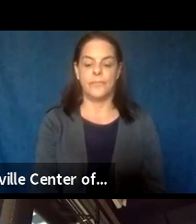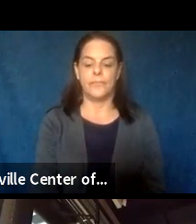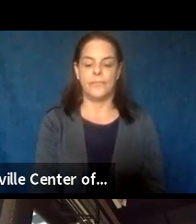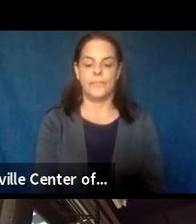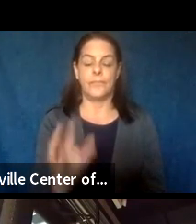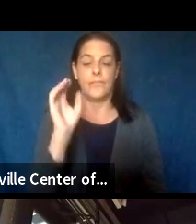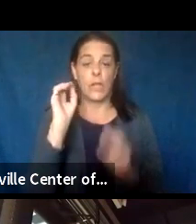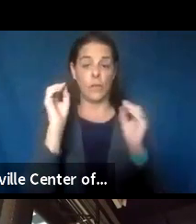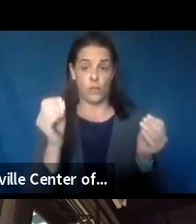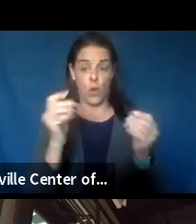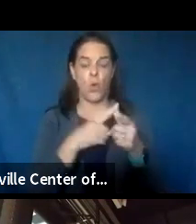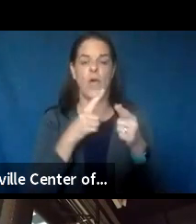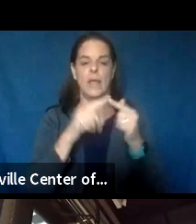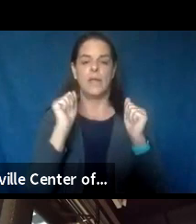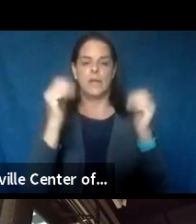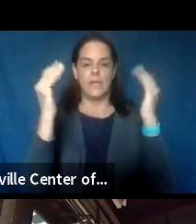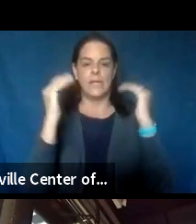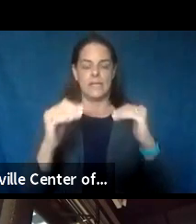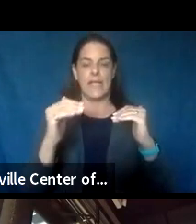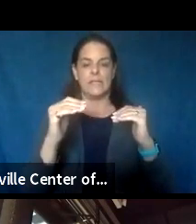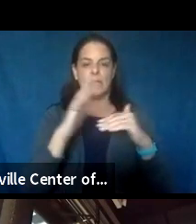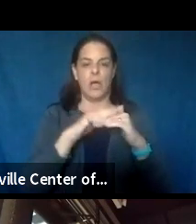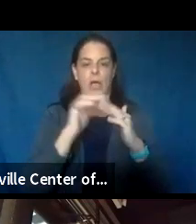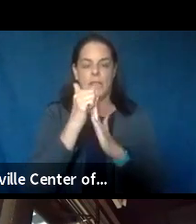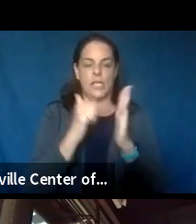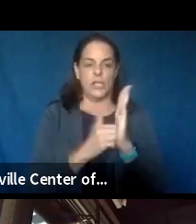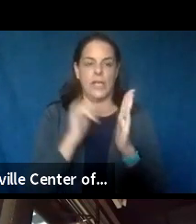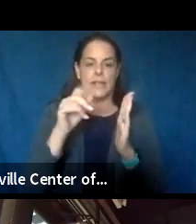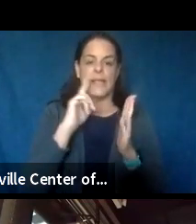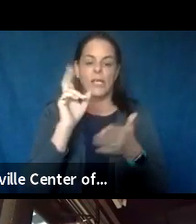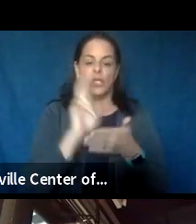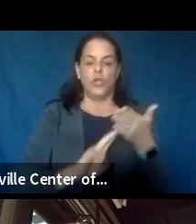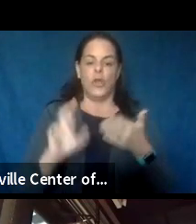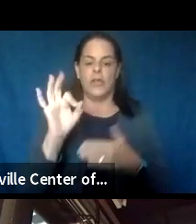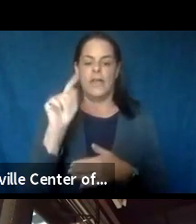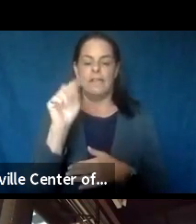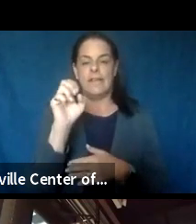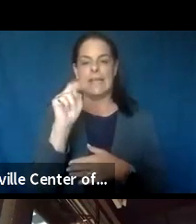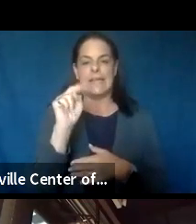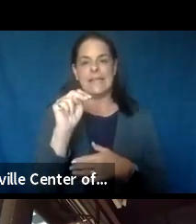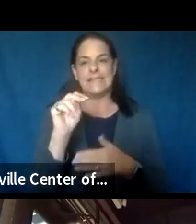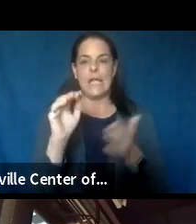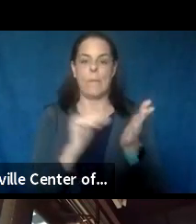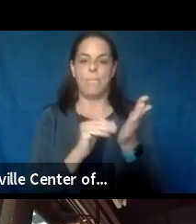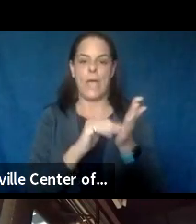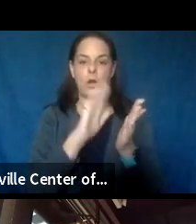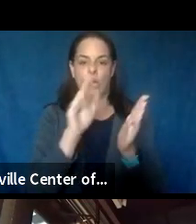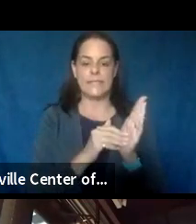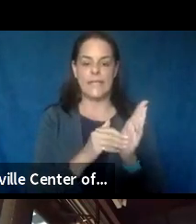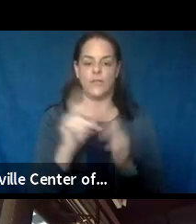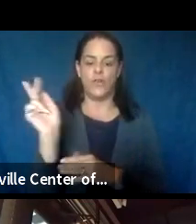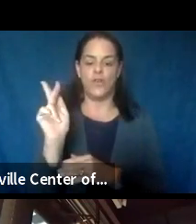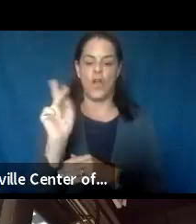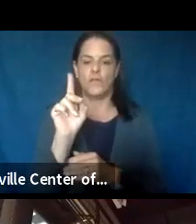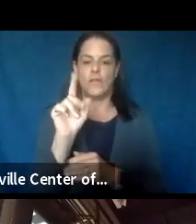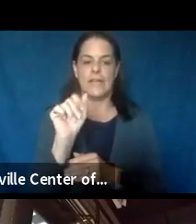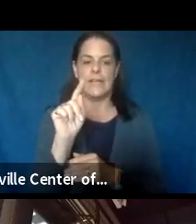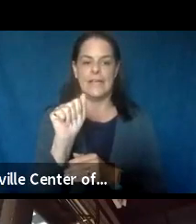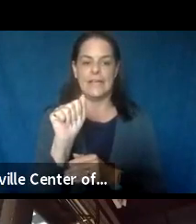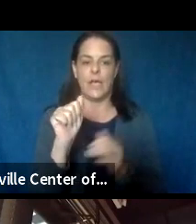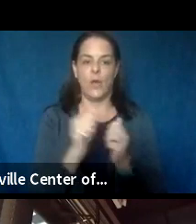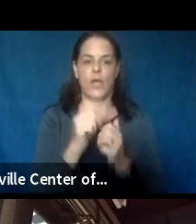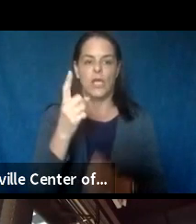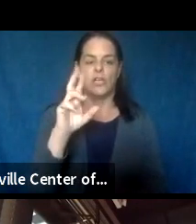If not, we can go to the next item in the agenda, which is the University of Tennessee Medical Center's Knoxville data by Dr.